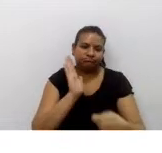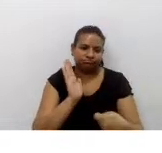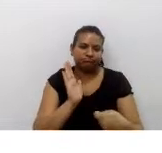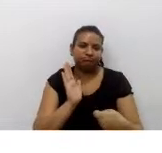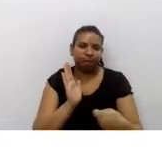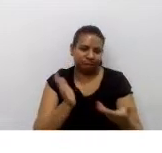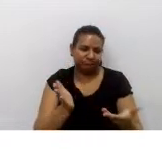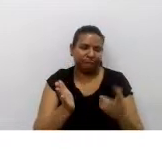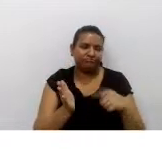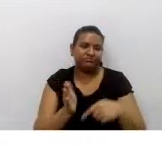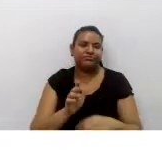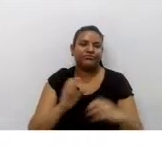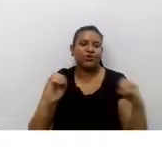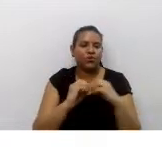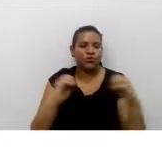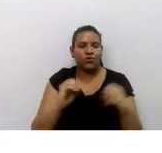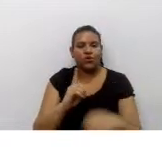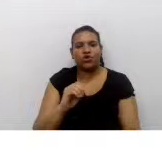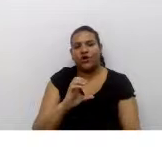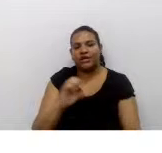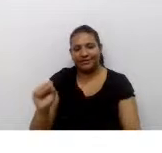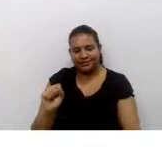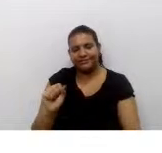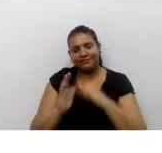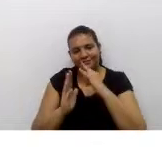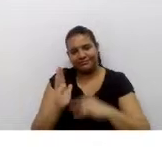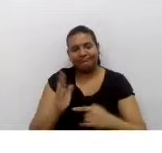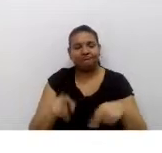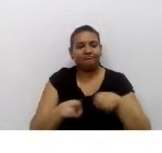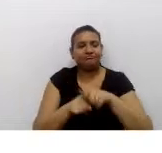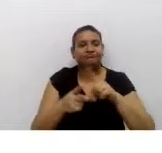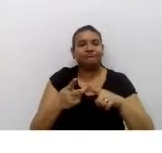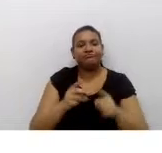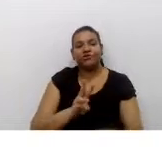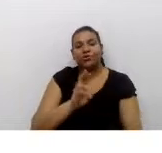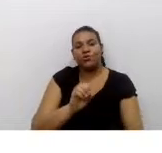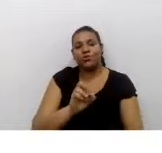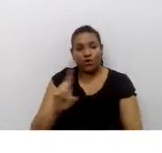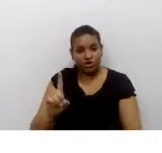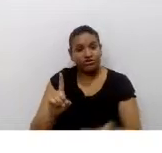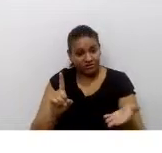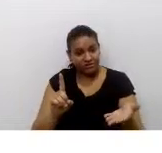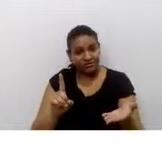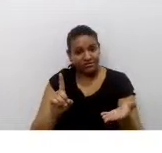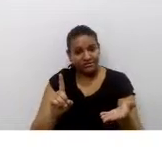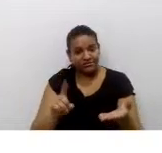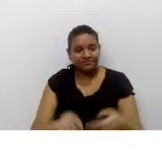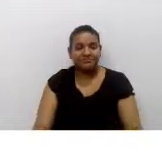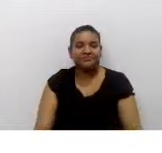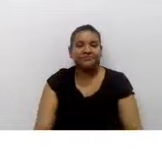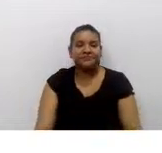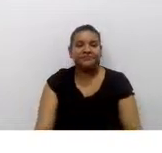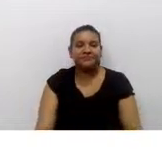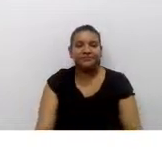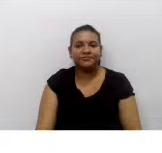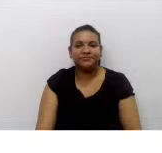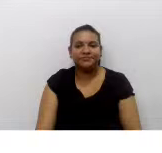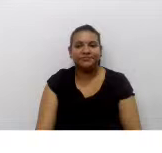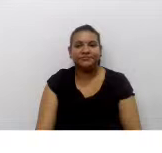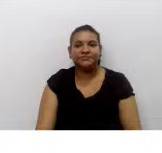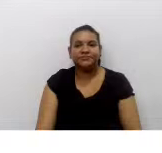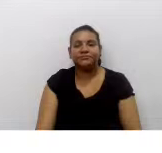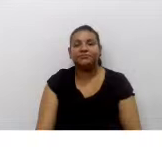will do that. Word will do this, for example, and the the software, once you enable it, will